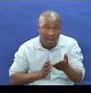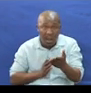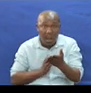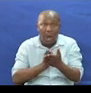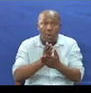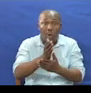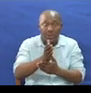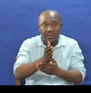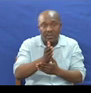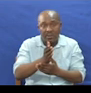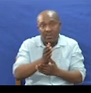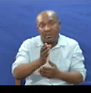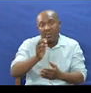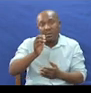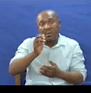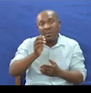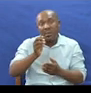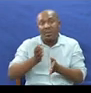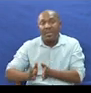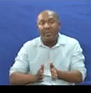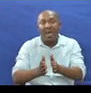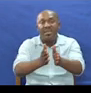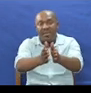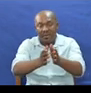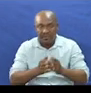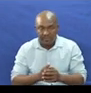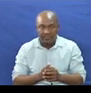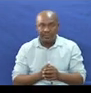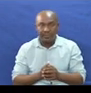across the path.